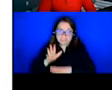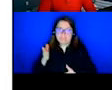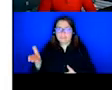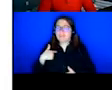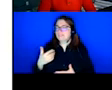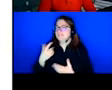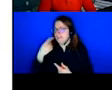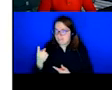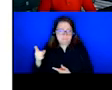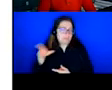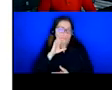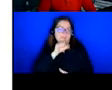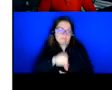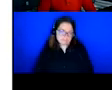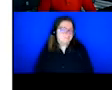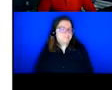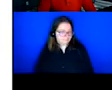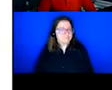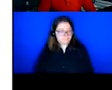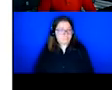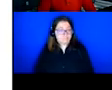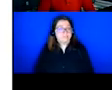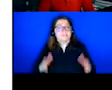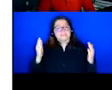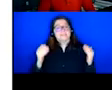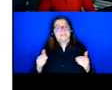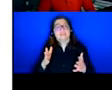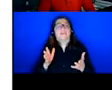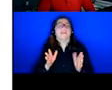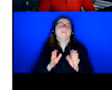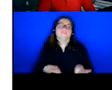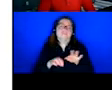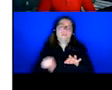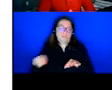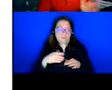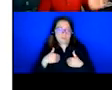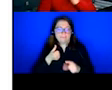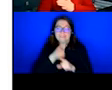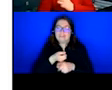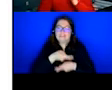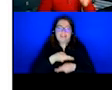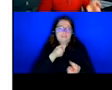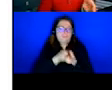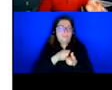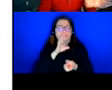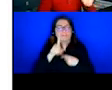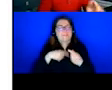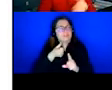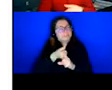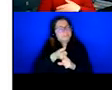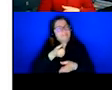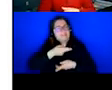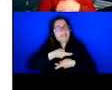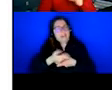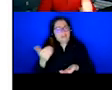and kind of build on that too as well. And then also ensure you have self-care support. So again, going back to those self-care domains, making sure that each